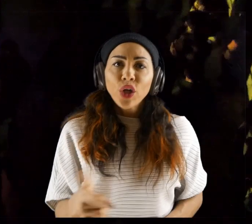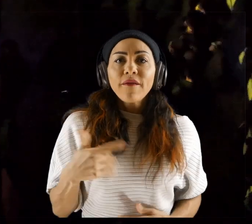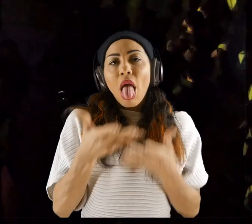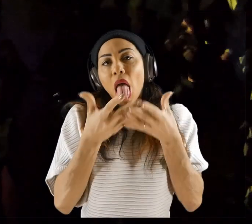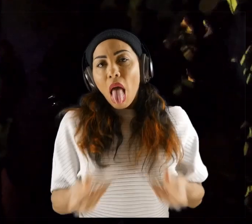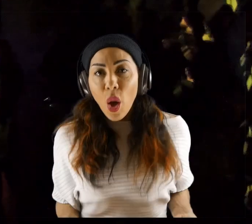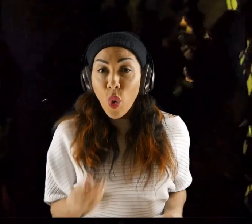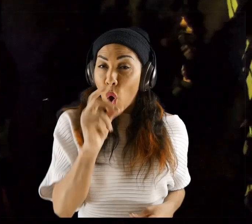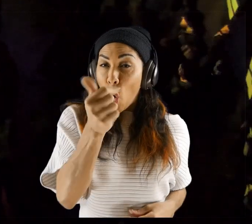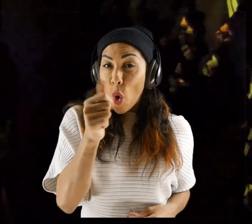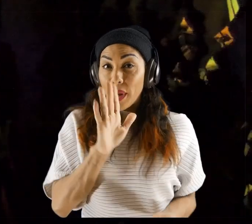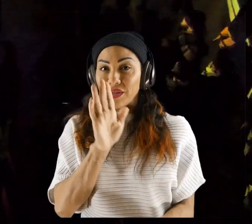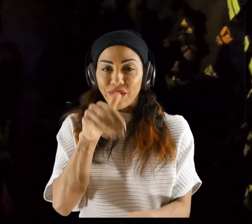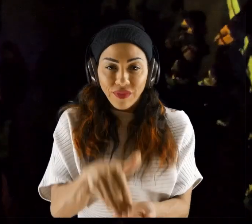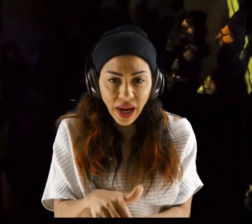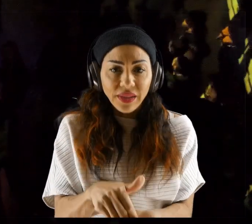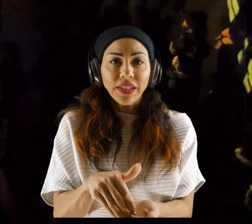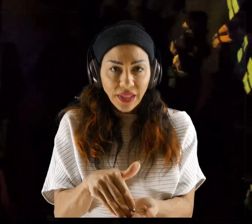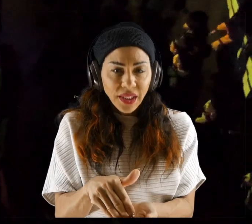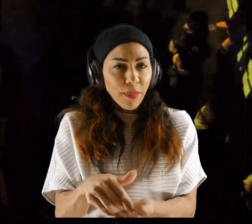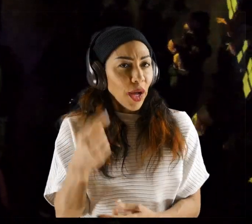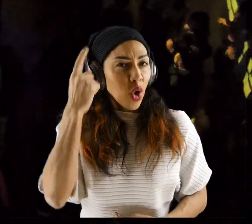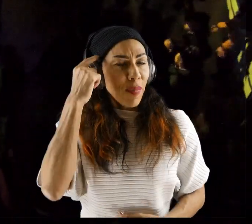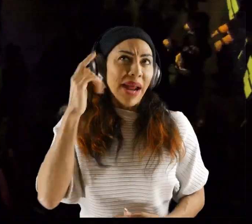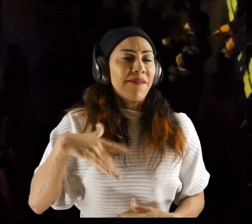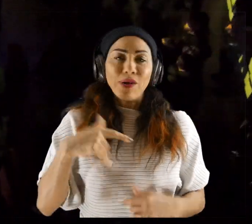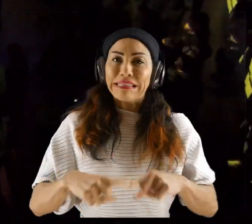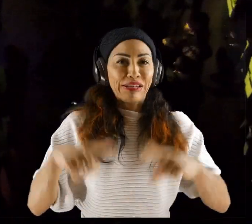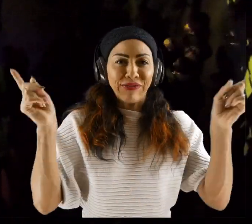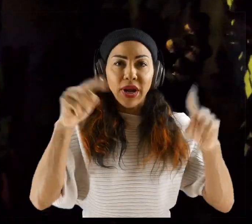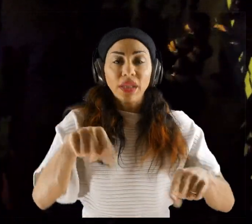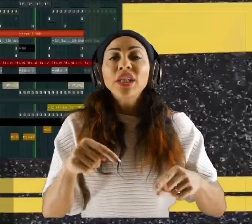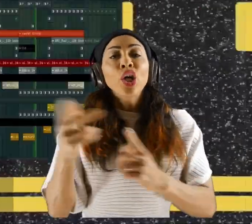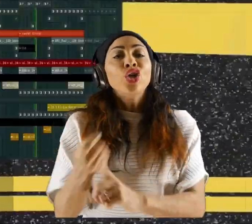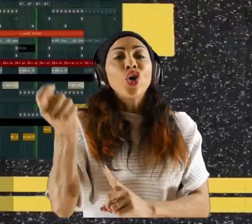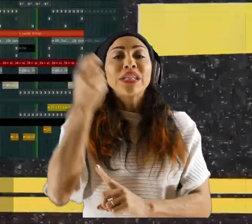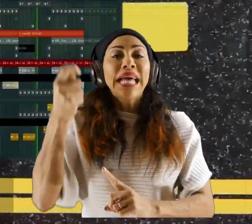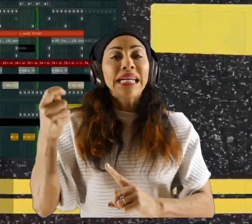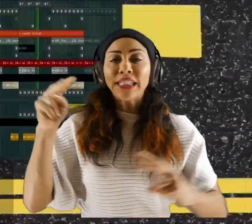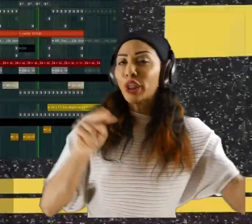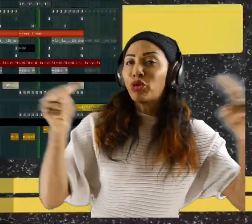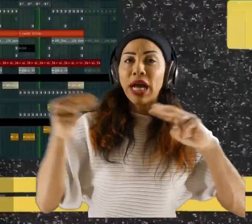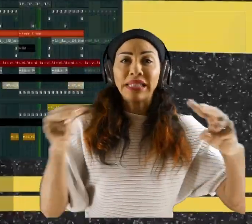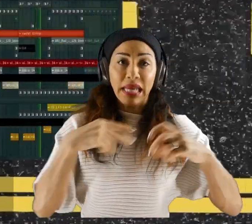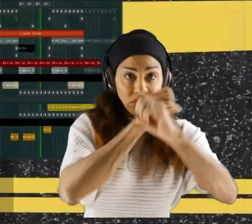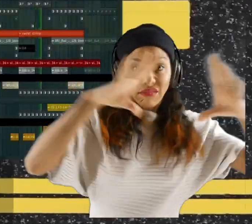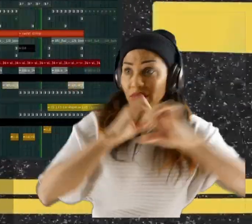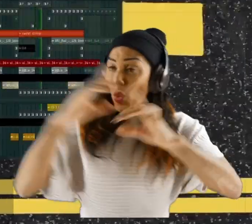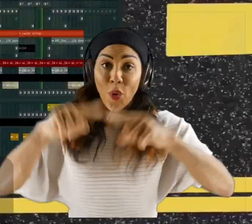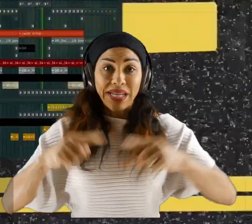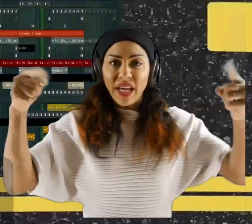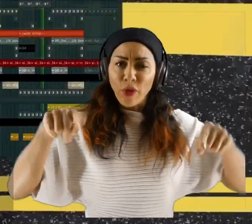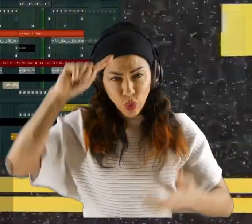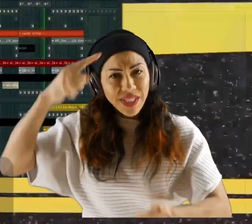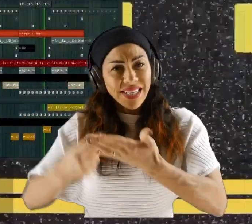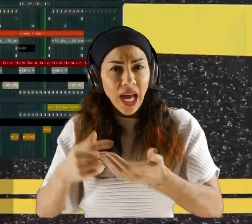frustrated, the journey's long and you're feeling drained. We're getting closer to the destination, but it don't look like what you saw in your brain. Success is subjective, so my vision and yours might not